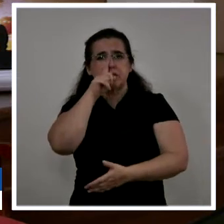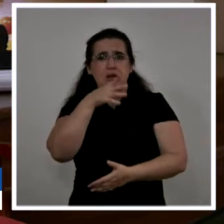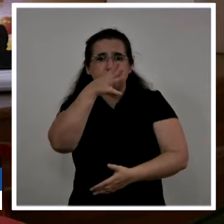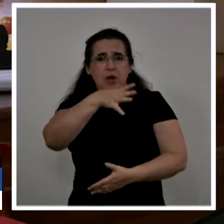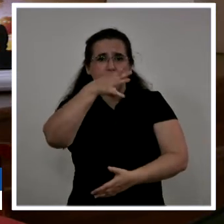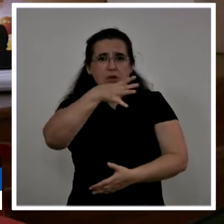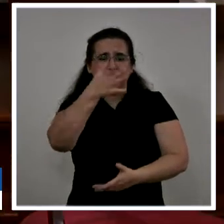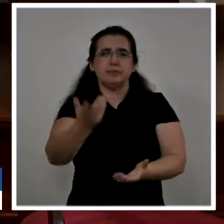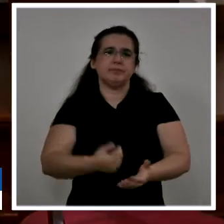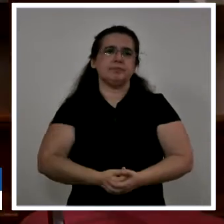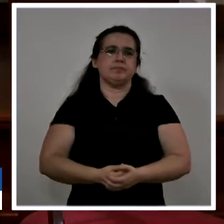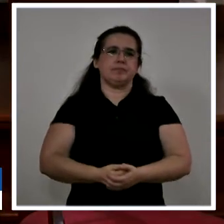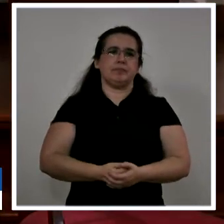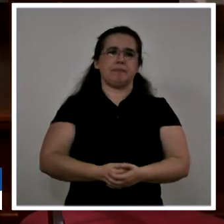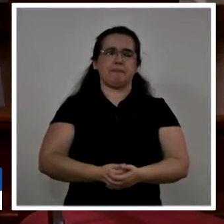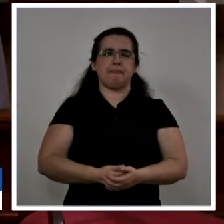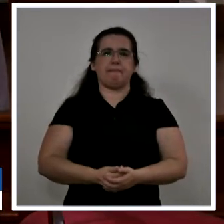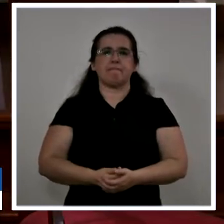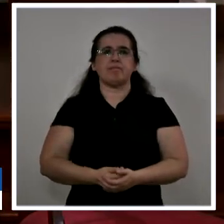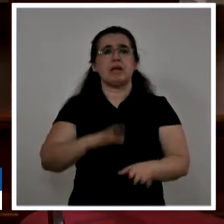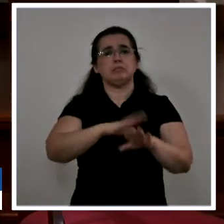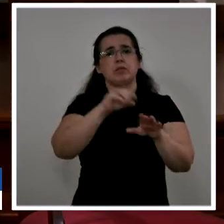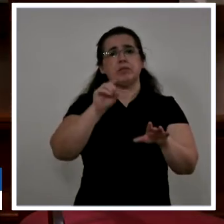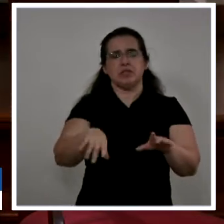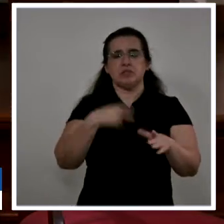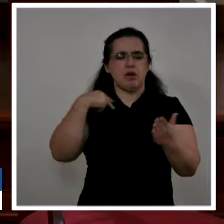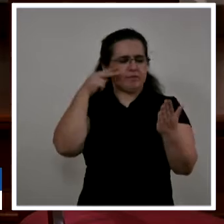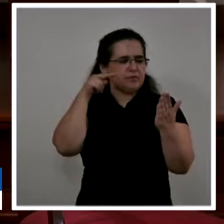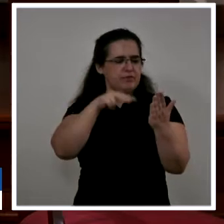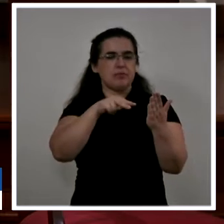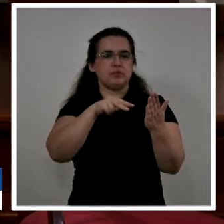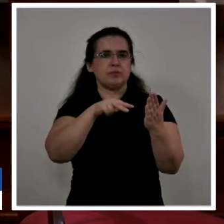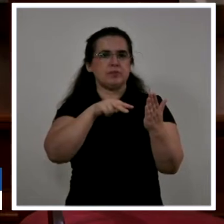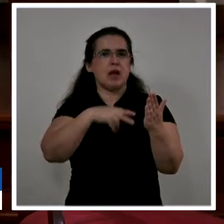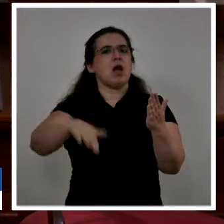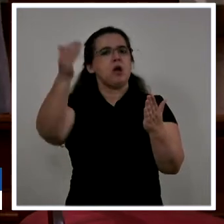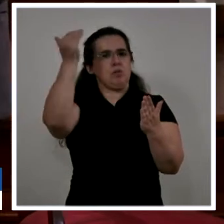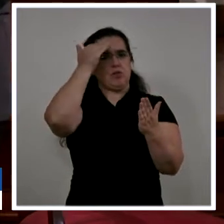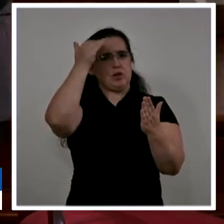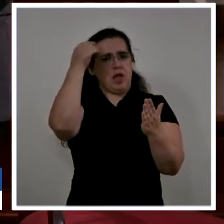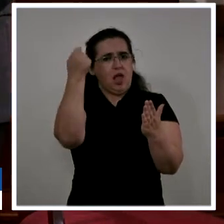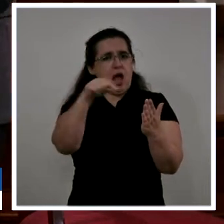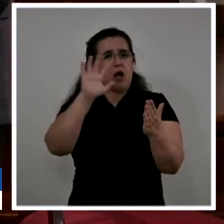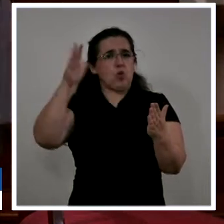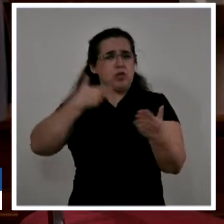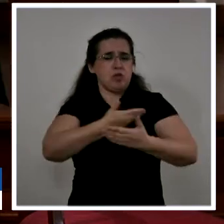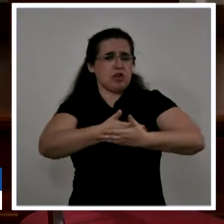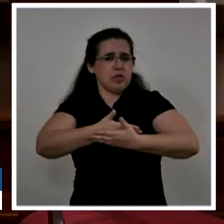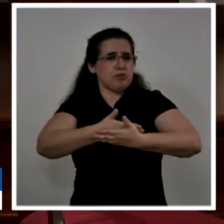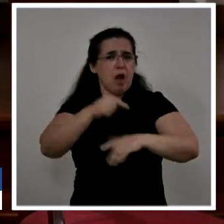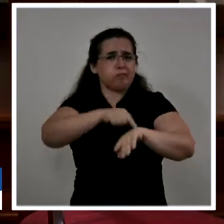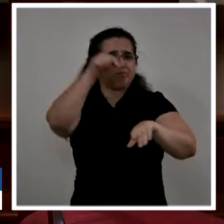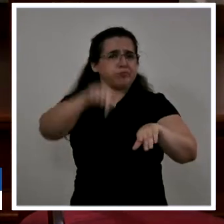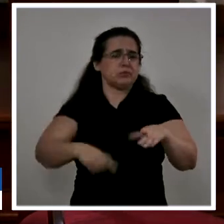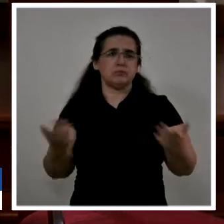there's a moral dimension right from birth. E portanto vemos aqui que existe uma dimensão moral logo no nascimento. And we're not going to